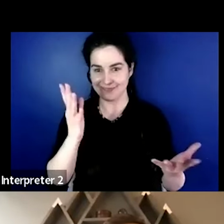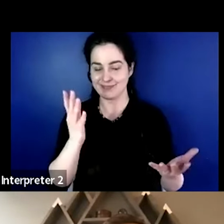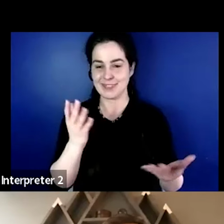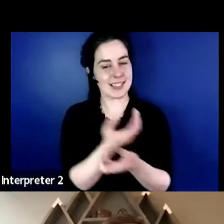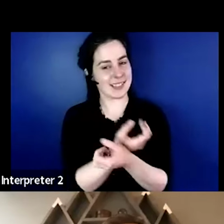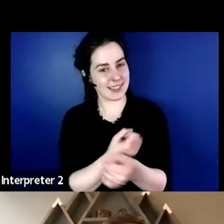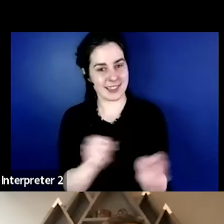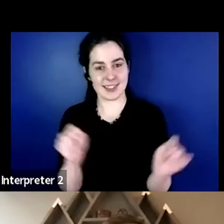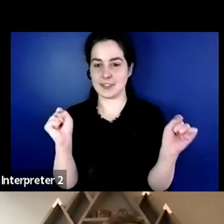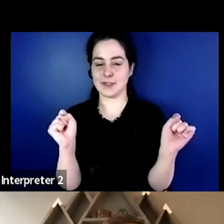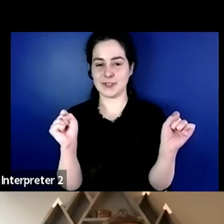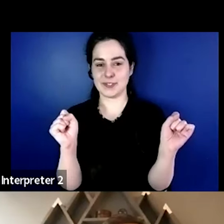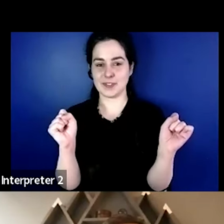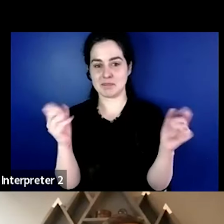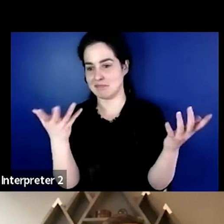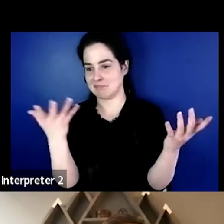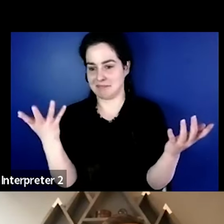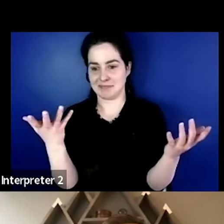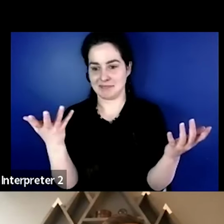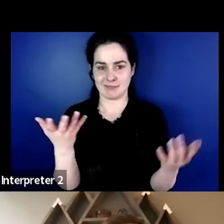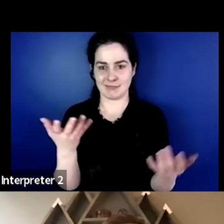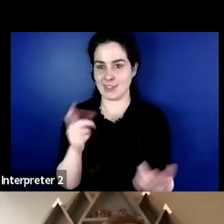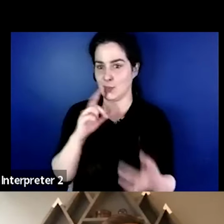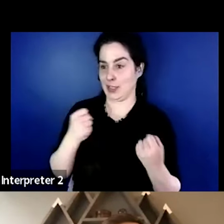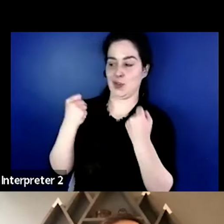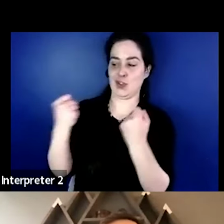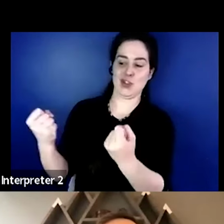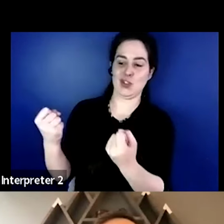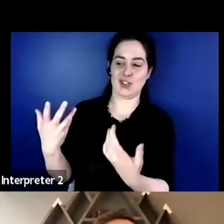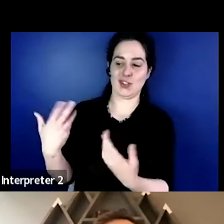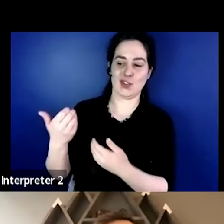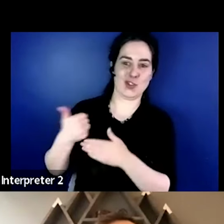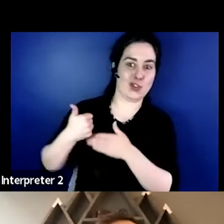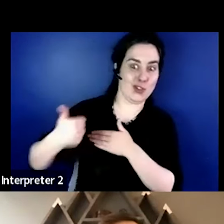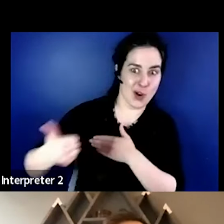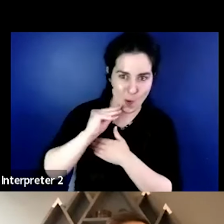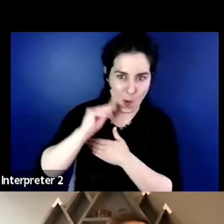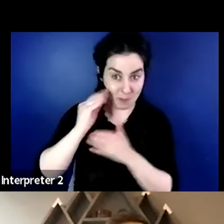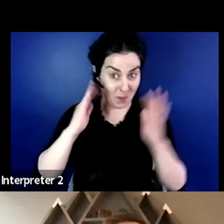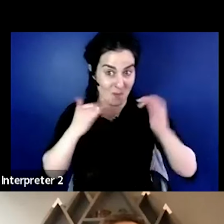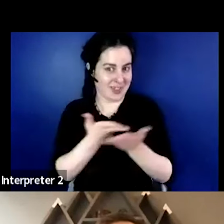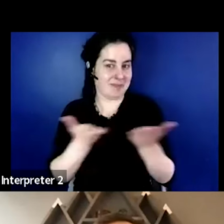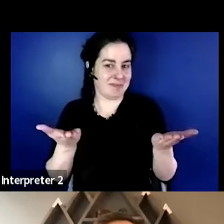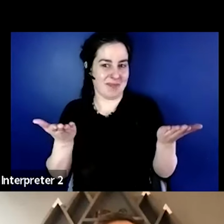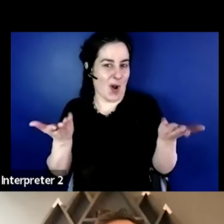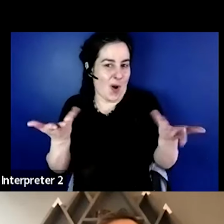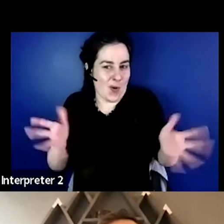safe, I guess you don't have to journey home. Hopefully you're at home,